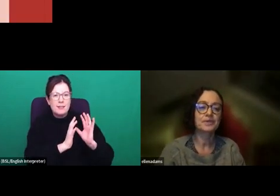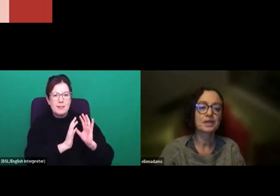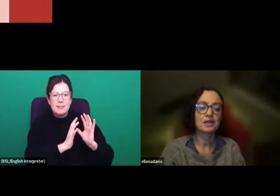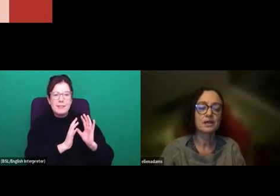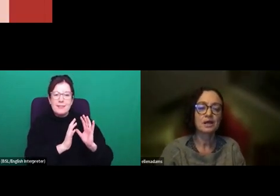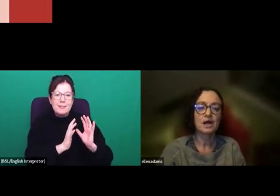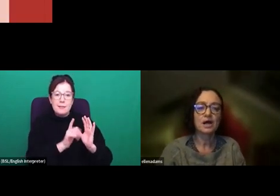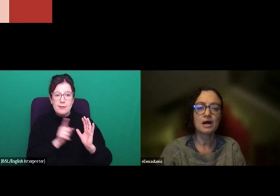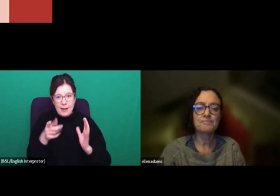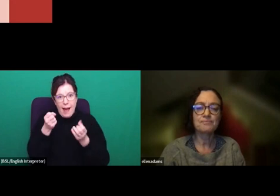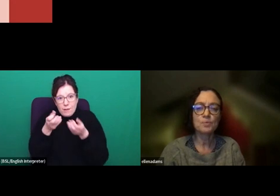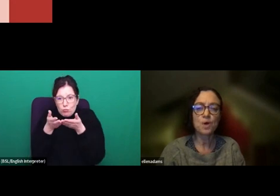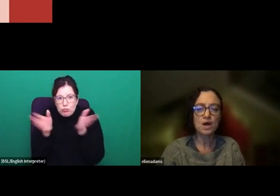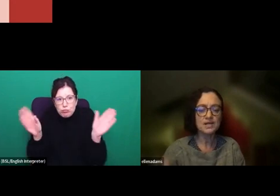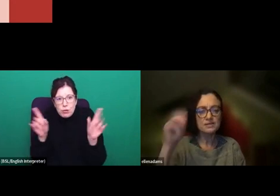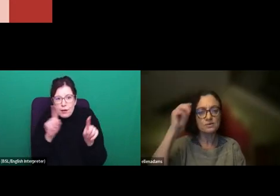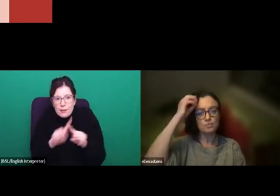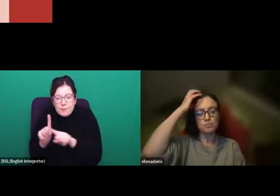experiencing.